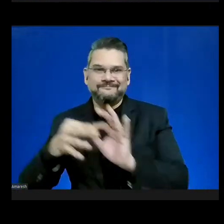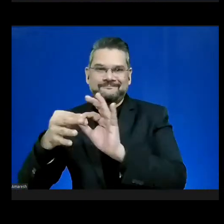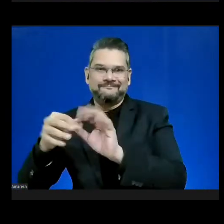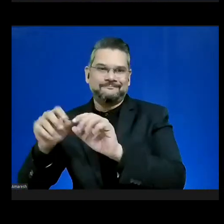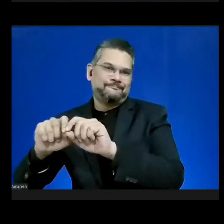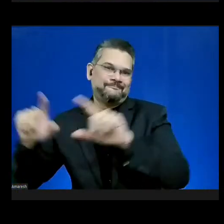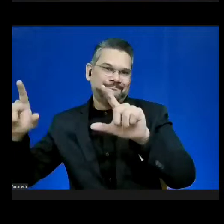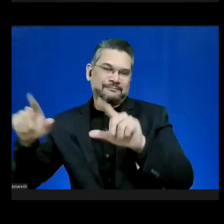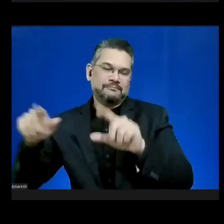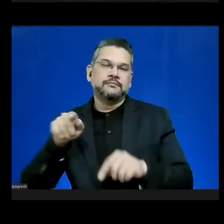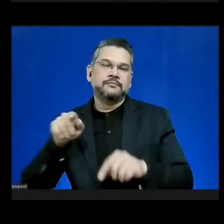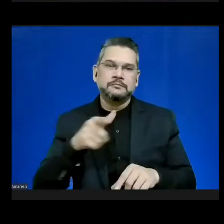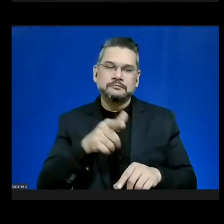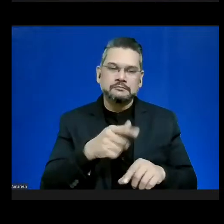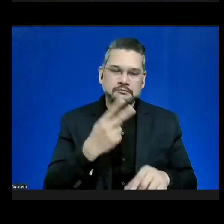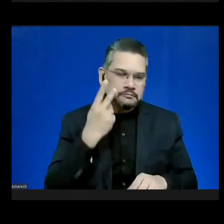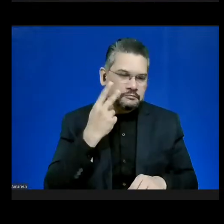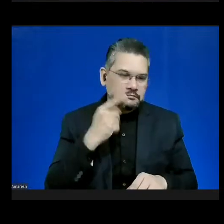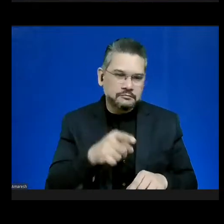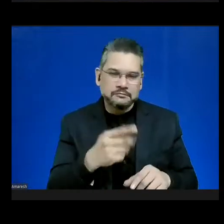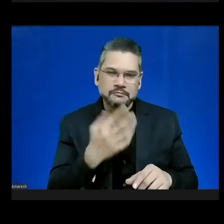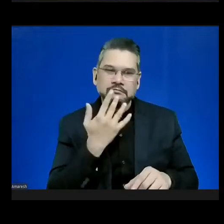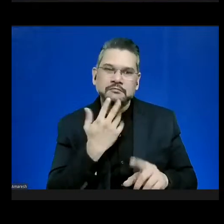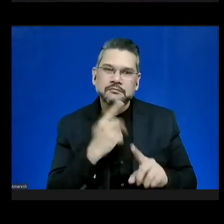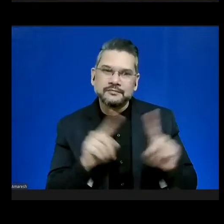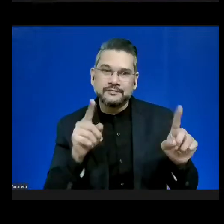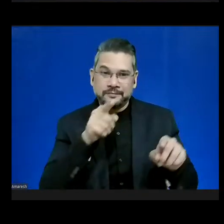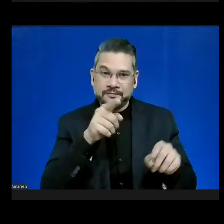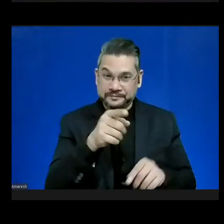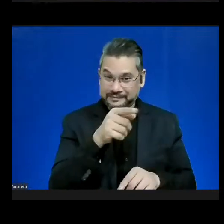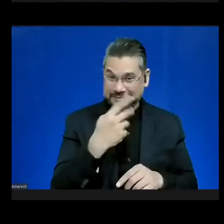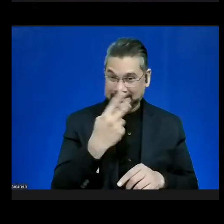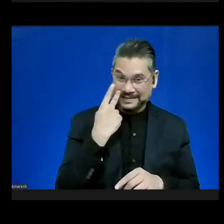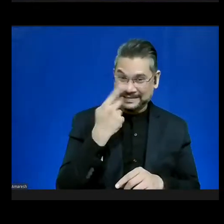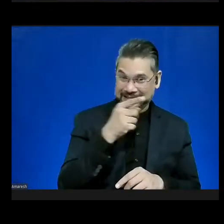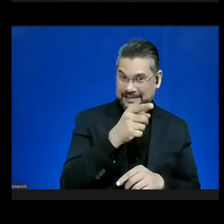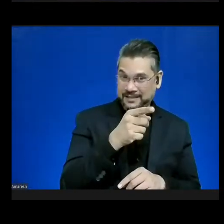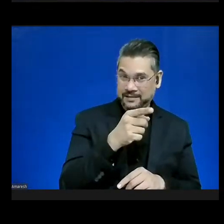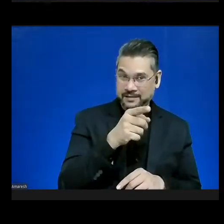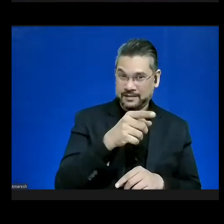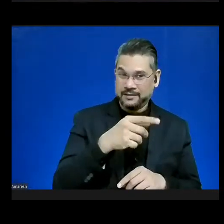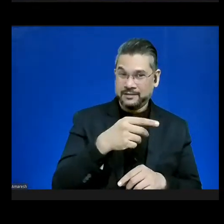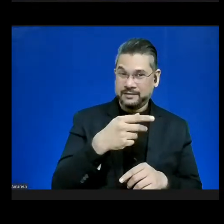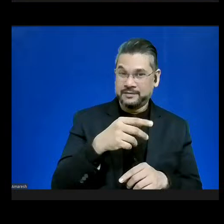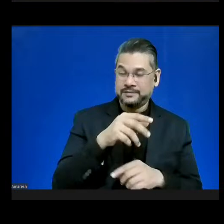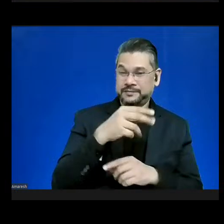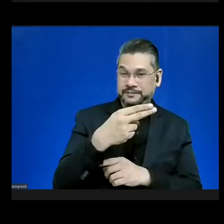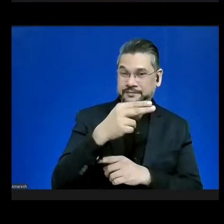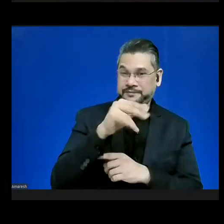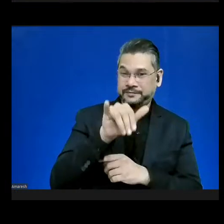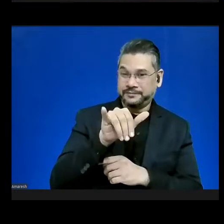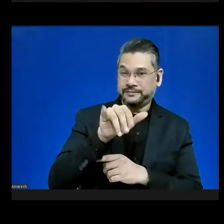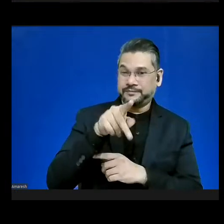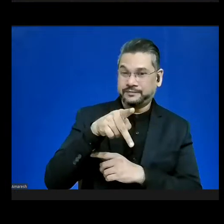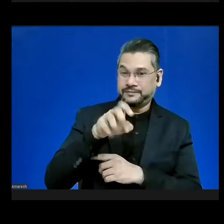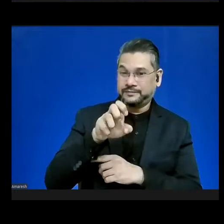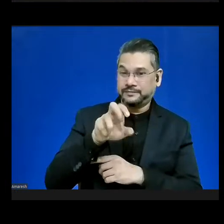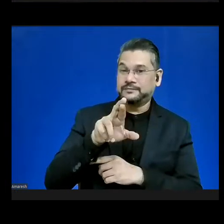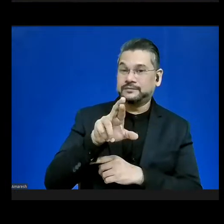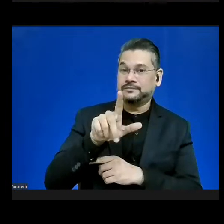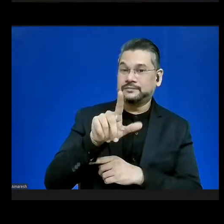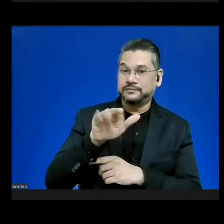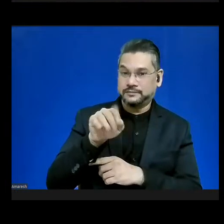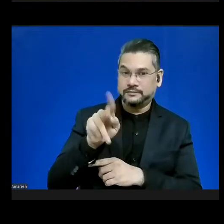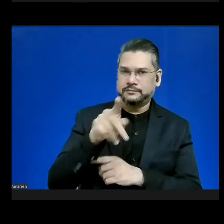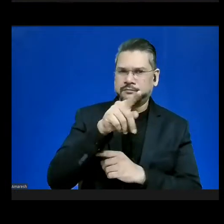different color. So probably, like you see here, also we have a hyperlink going on to a digital world. But if a